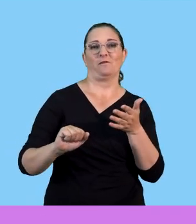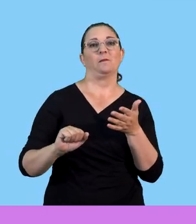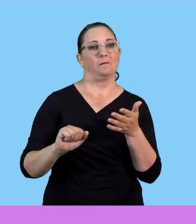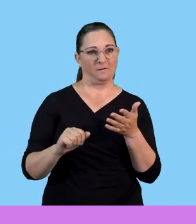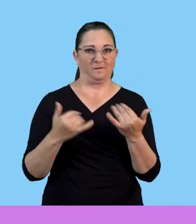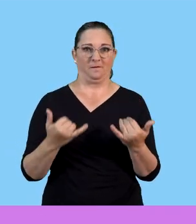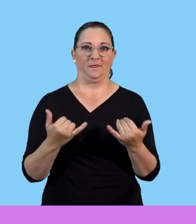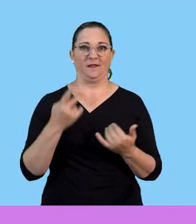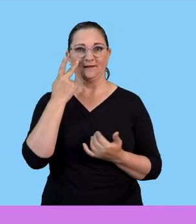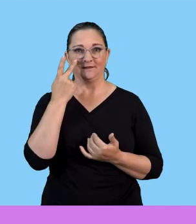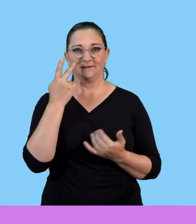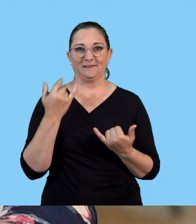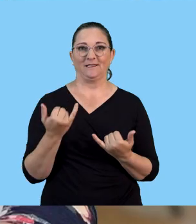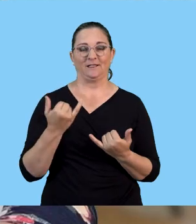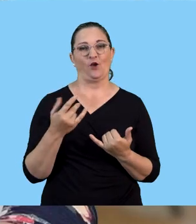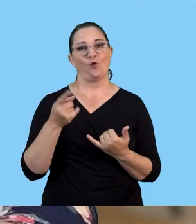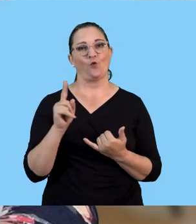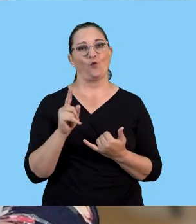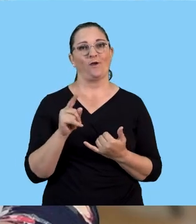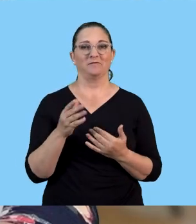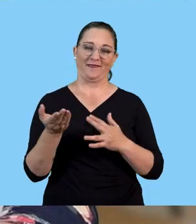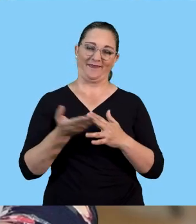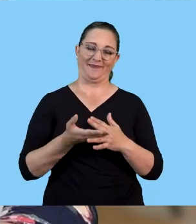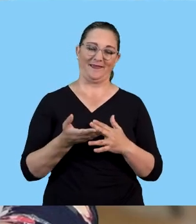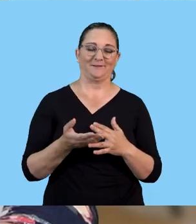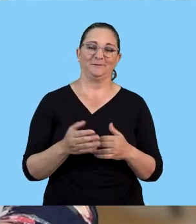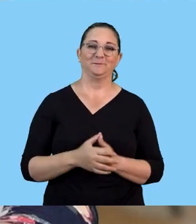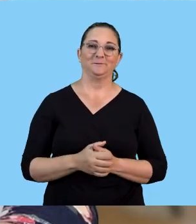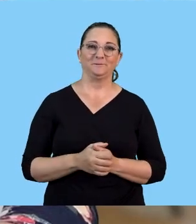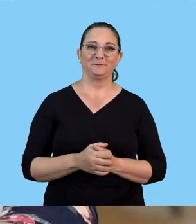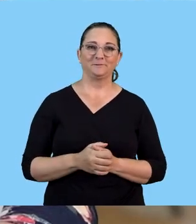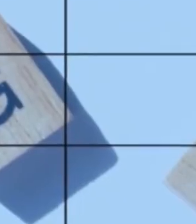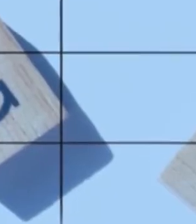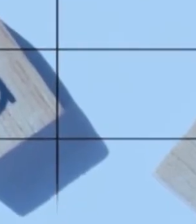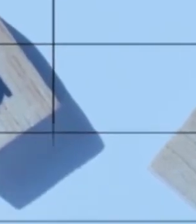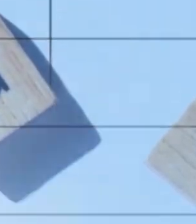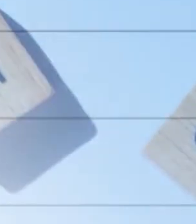And that is for now. Let's quickly go to an ad break.